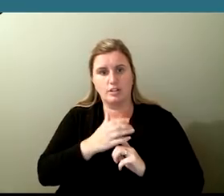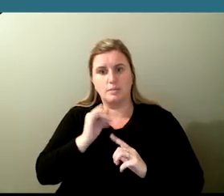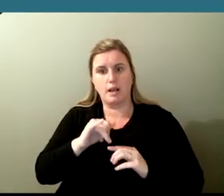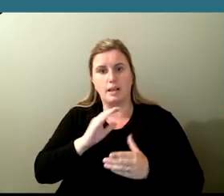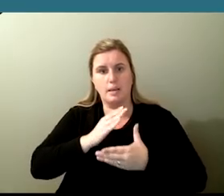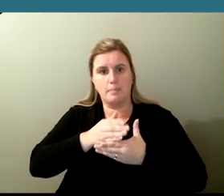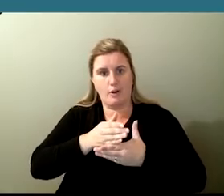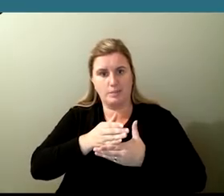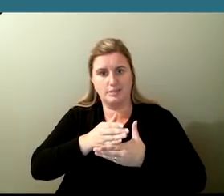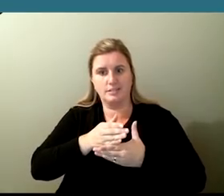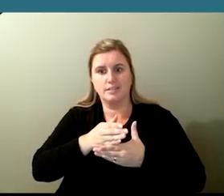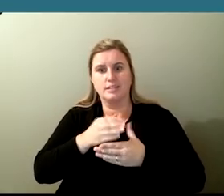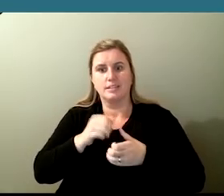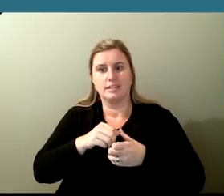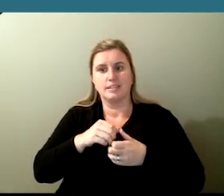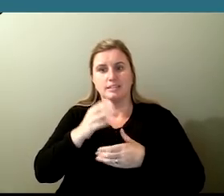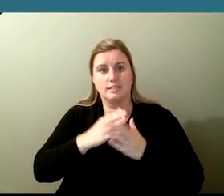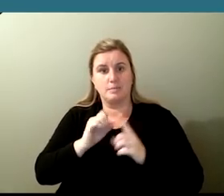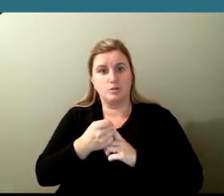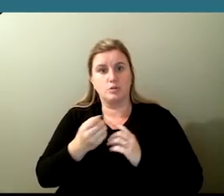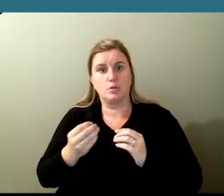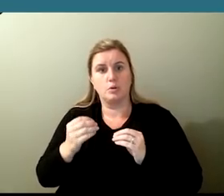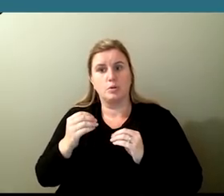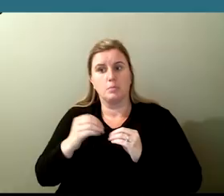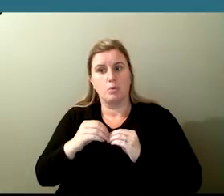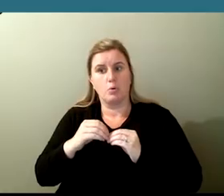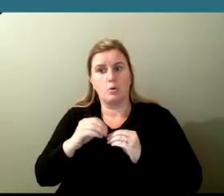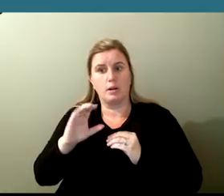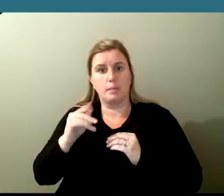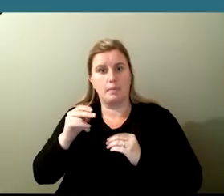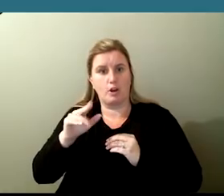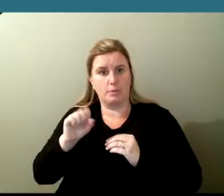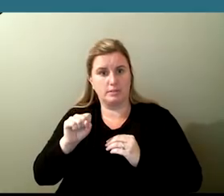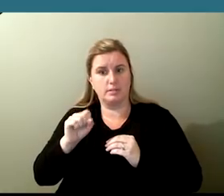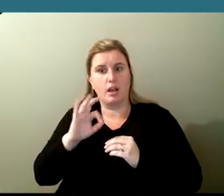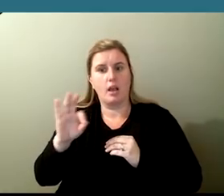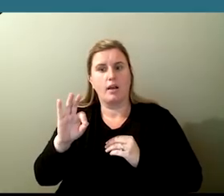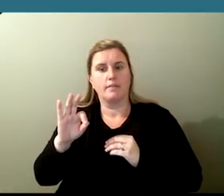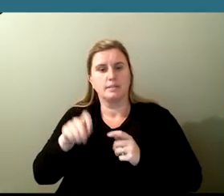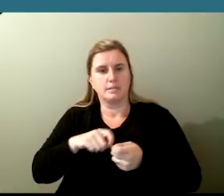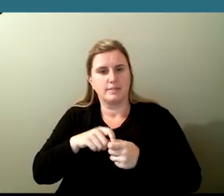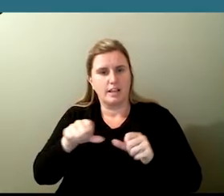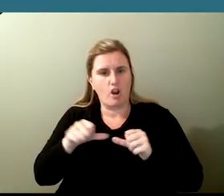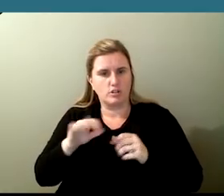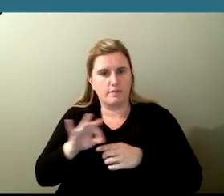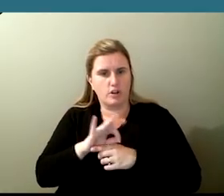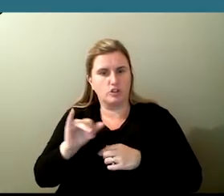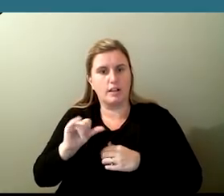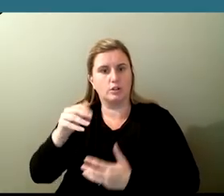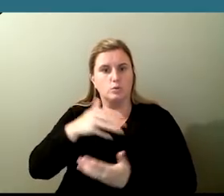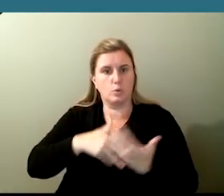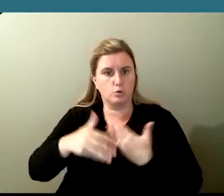impairments in some cases marked impairments in specific areas of functioning, such as